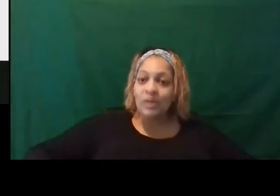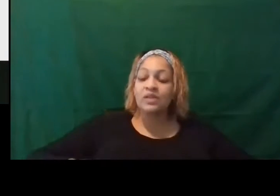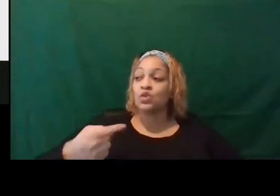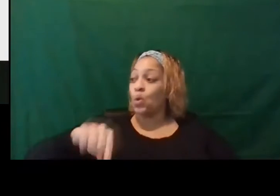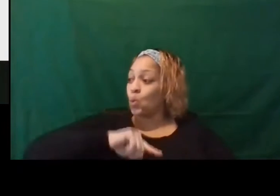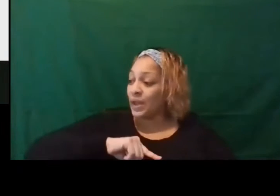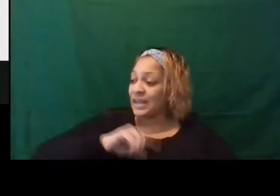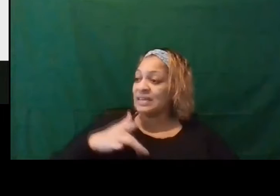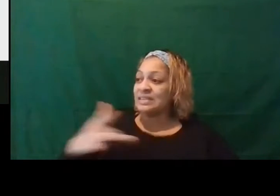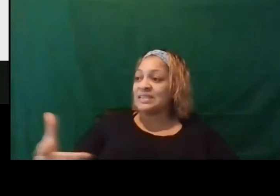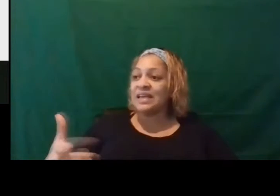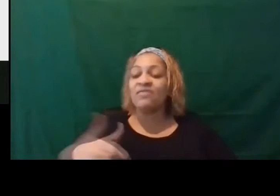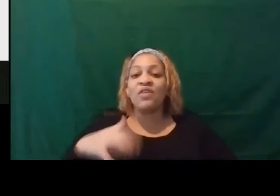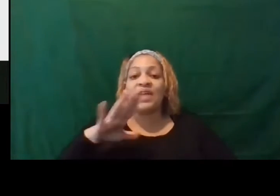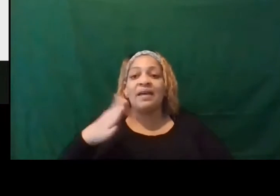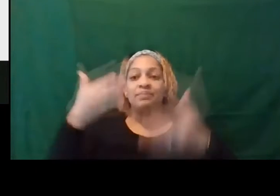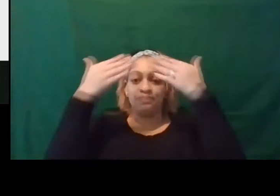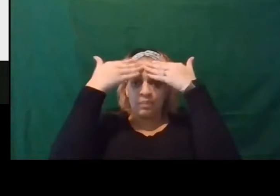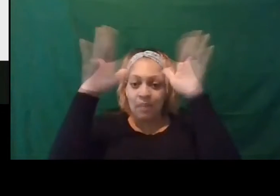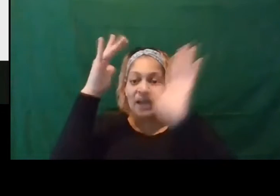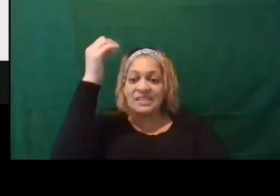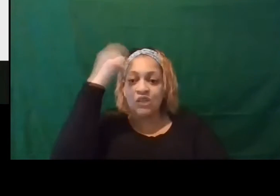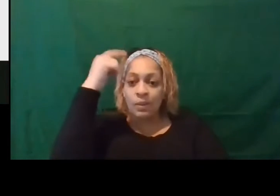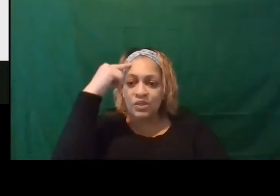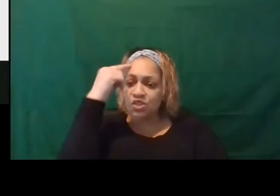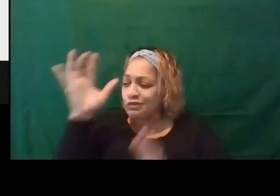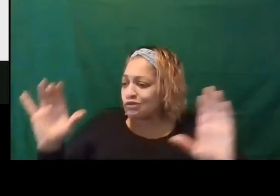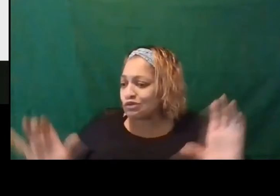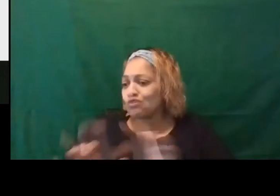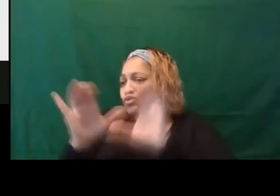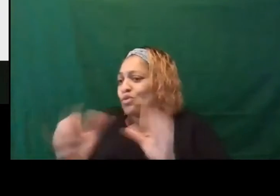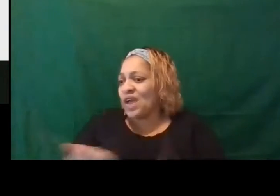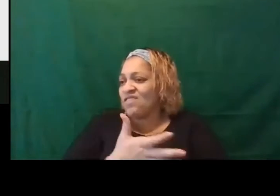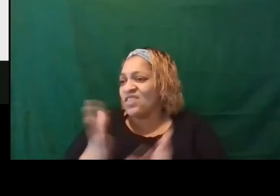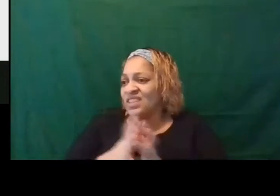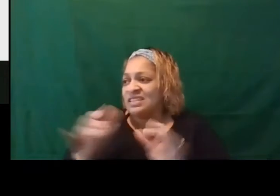nature of mass consciousness to just do what's always been done.